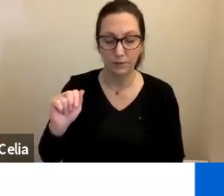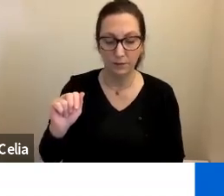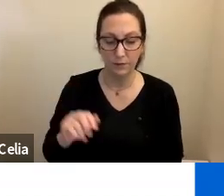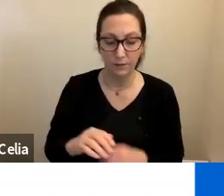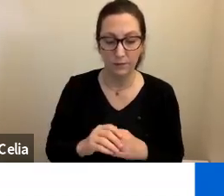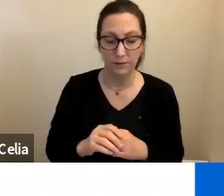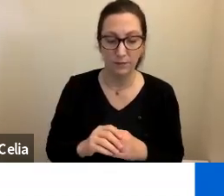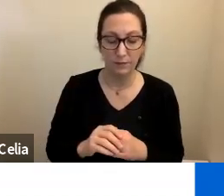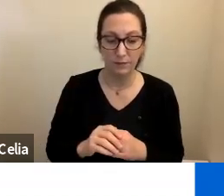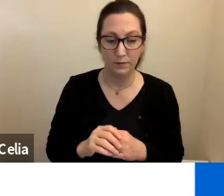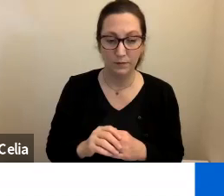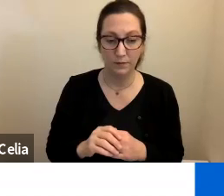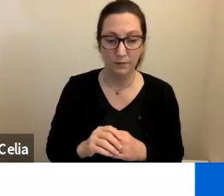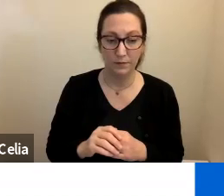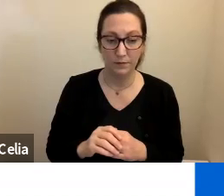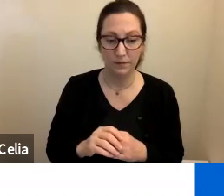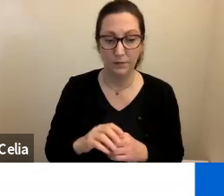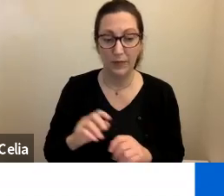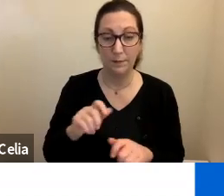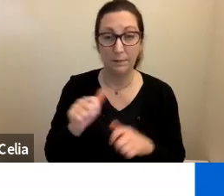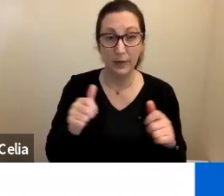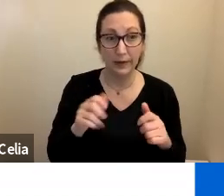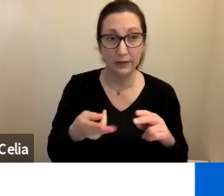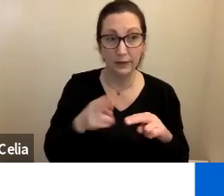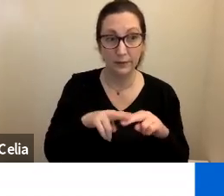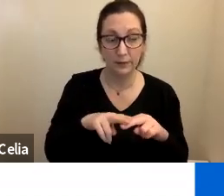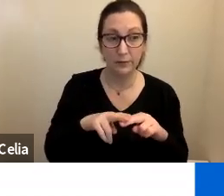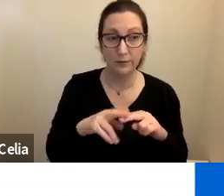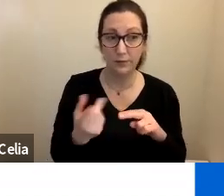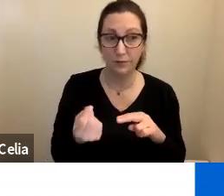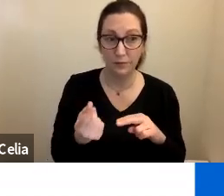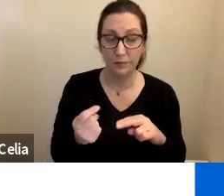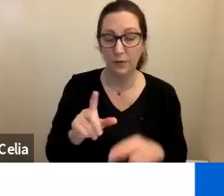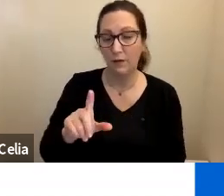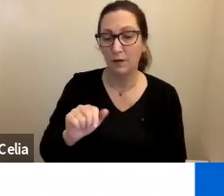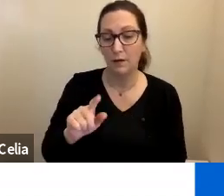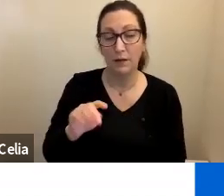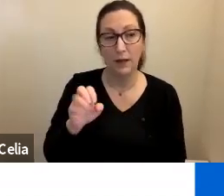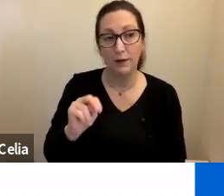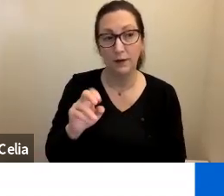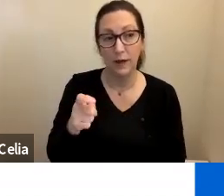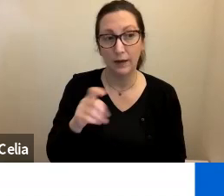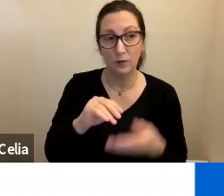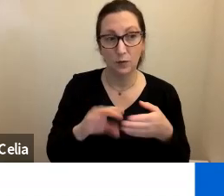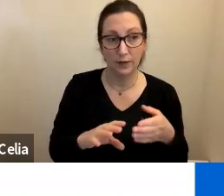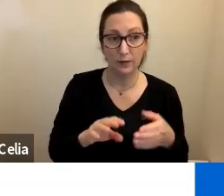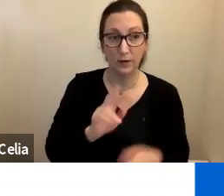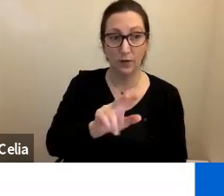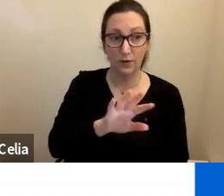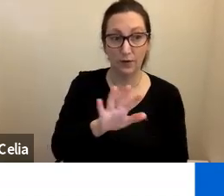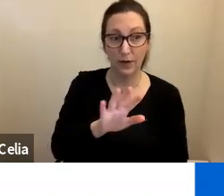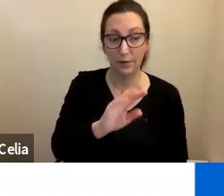greatest increase in terms of the student population was among our Latinx students. That went from 35%